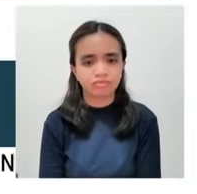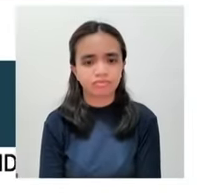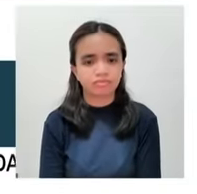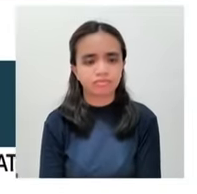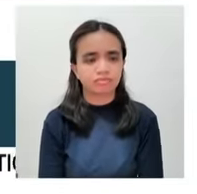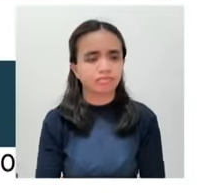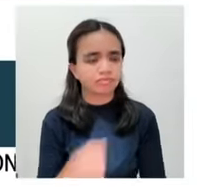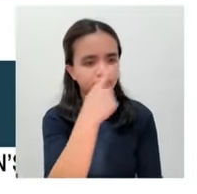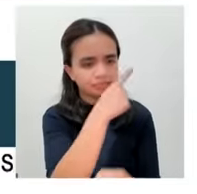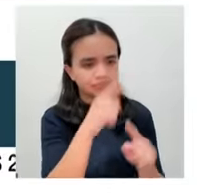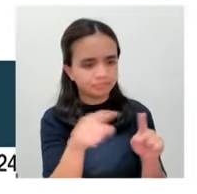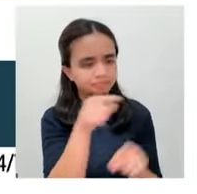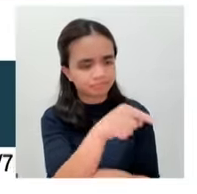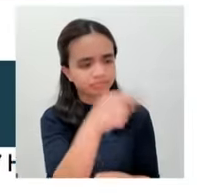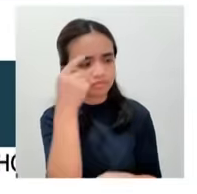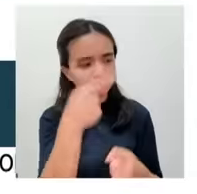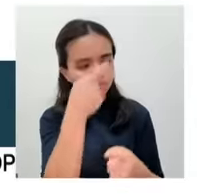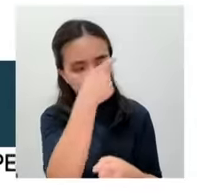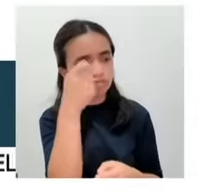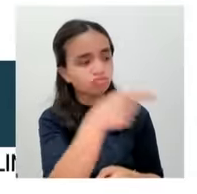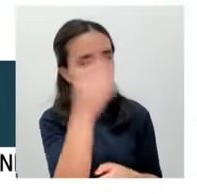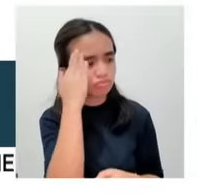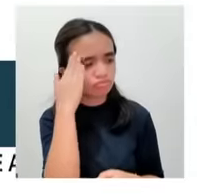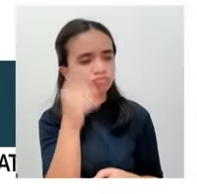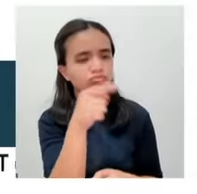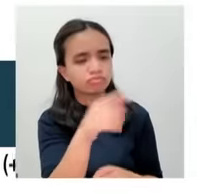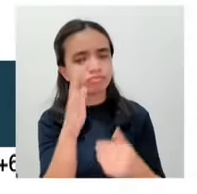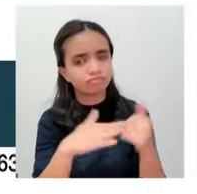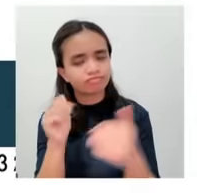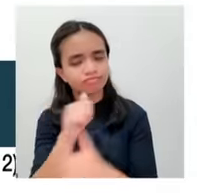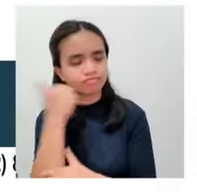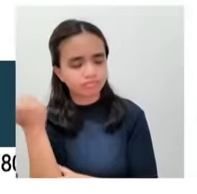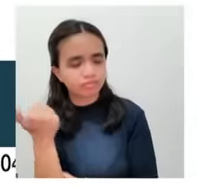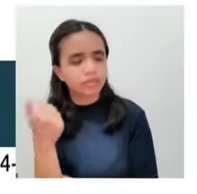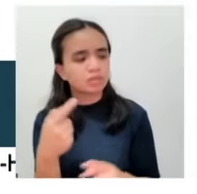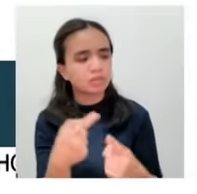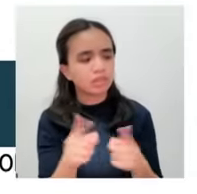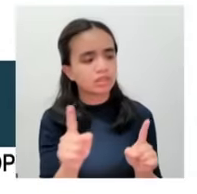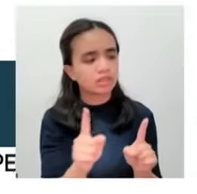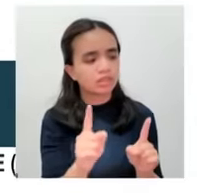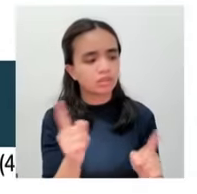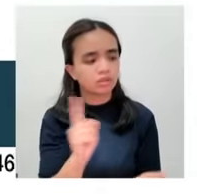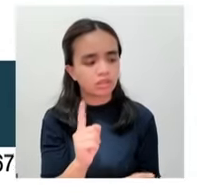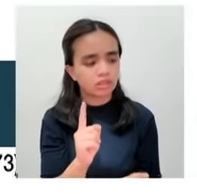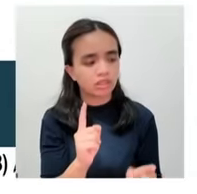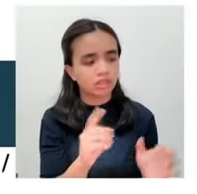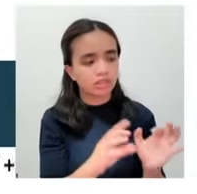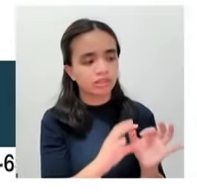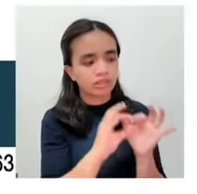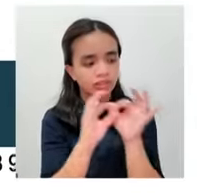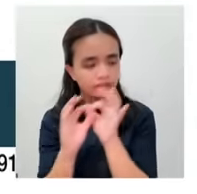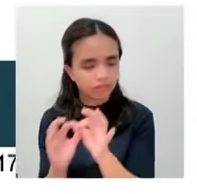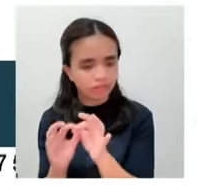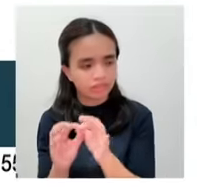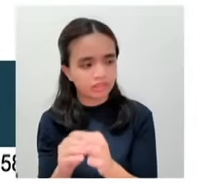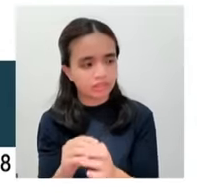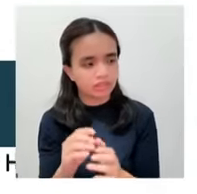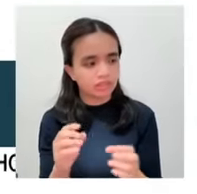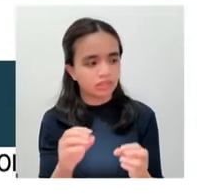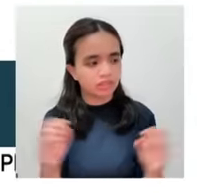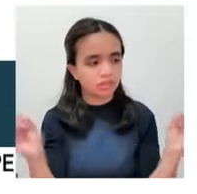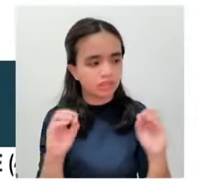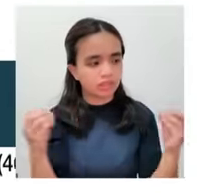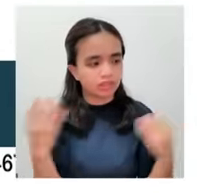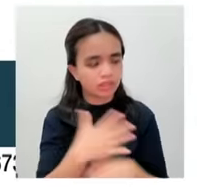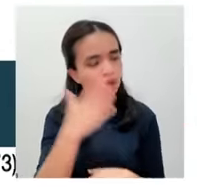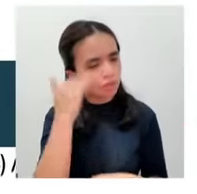Because you knew her better than others, to what would you attribute her fearlessness, because she